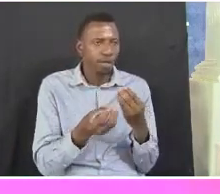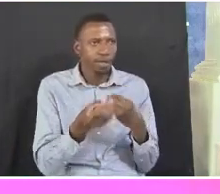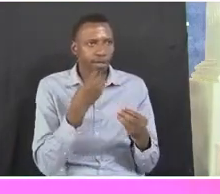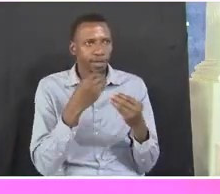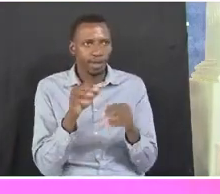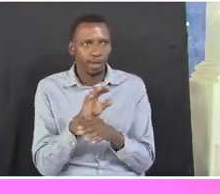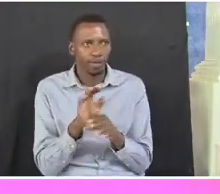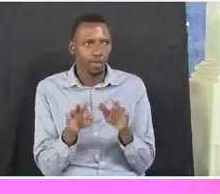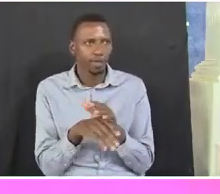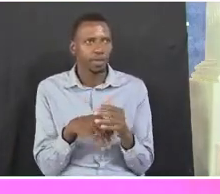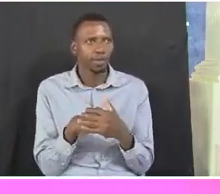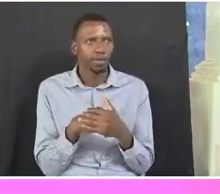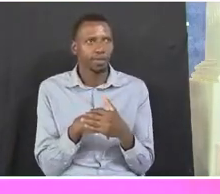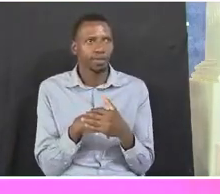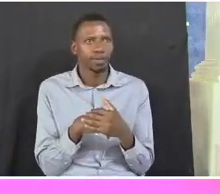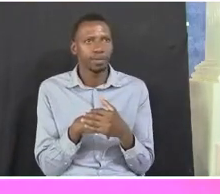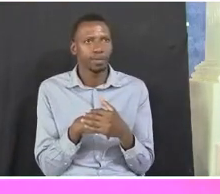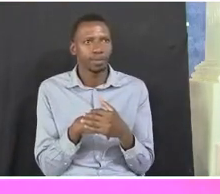kitu.